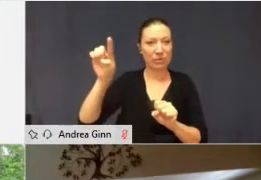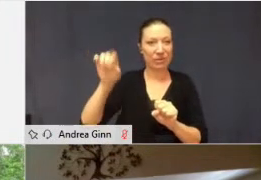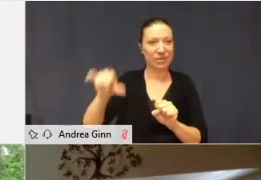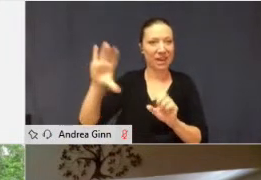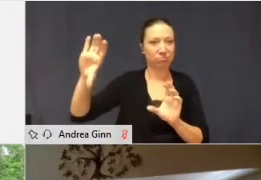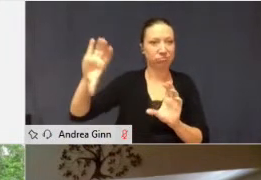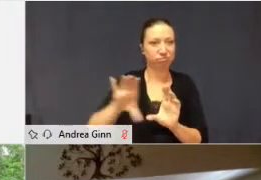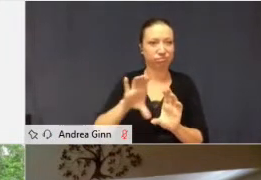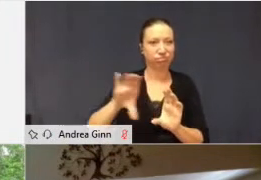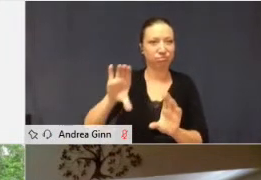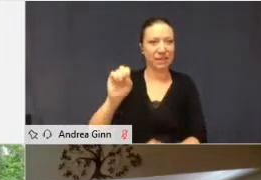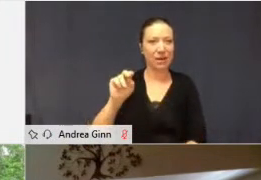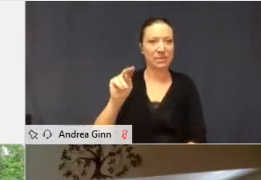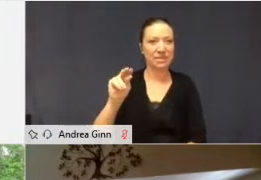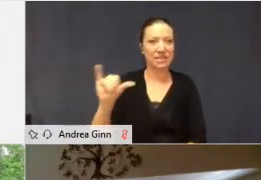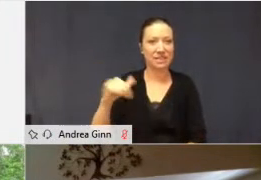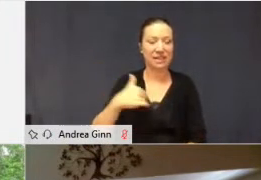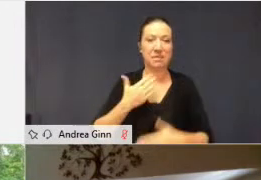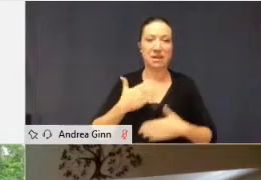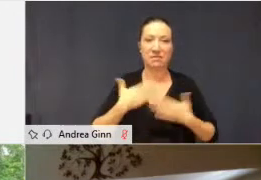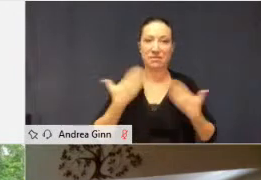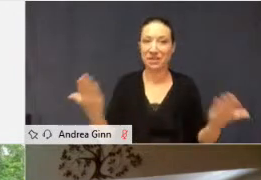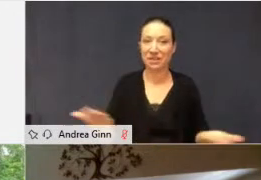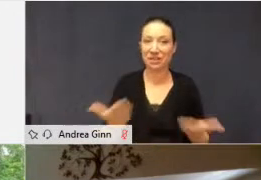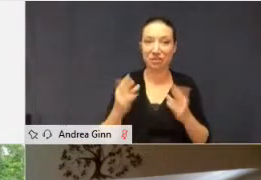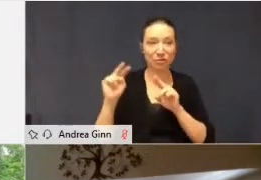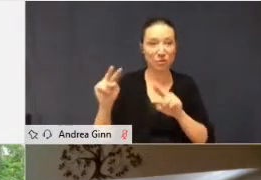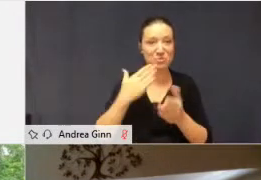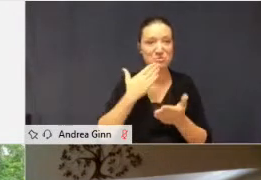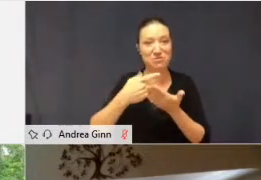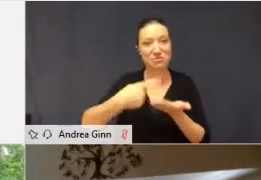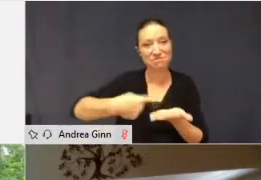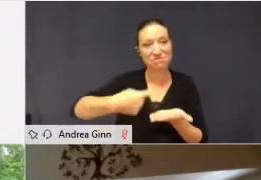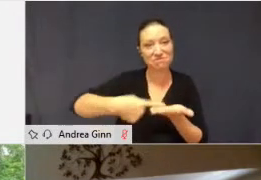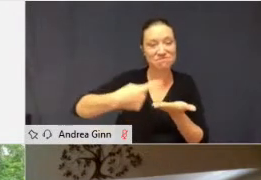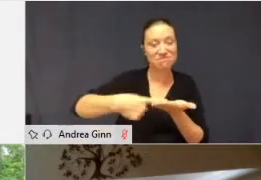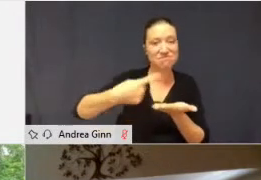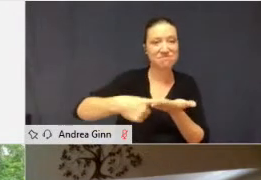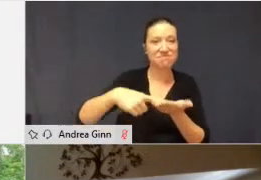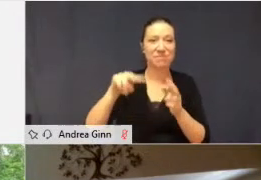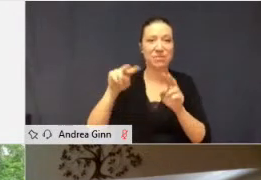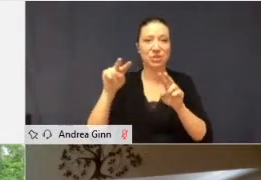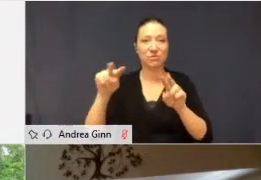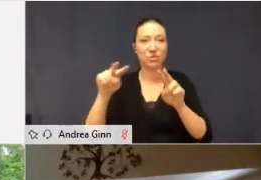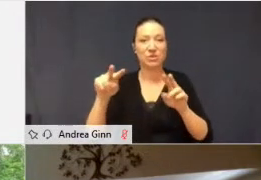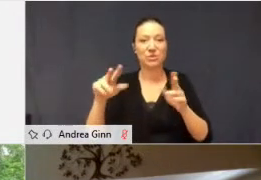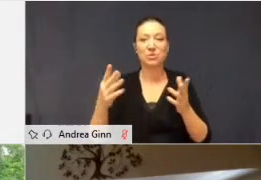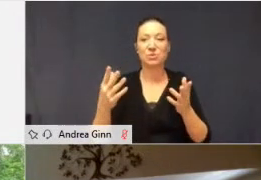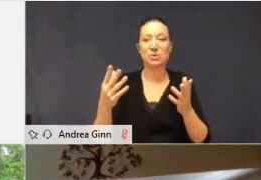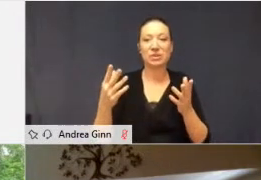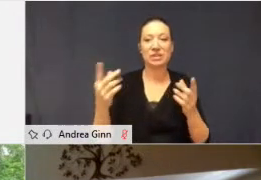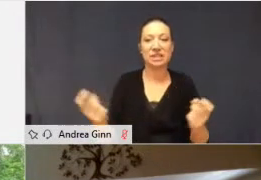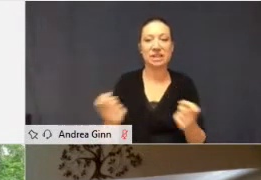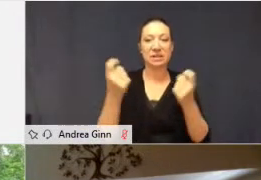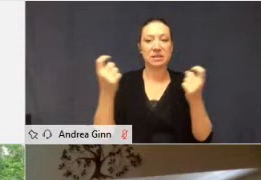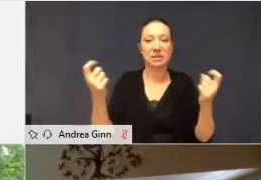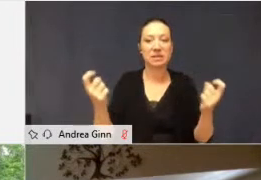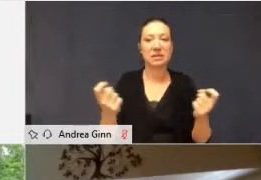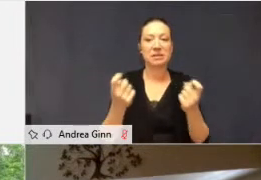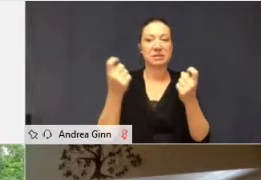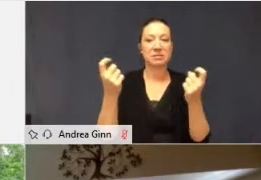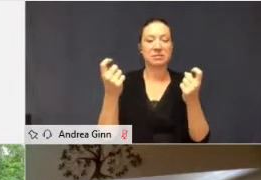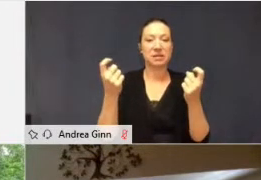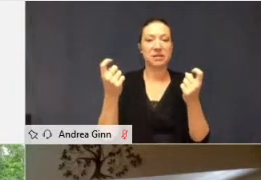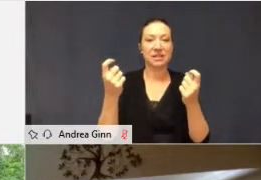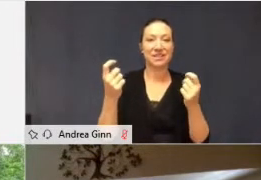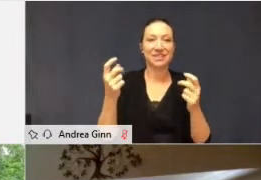Happy to be here with everybody. Look forward to some great conversations and look forward to celebrating our